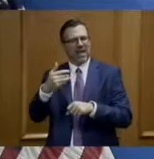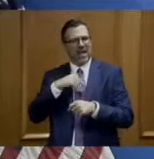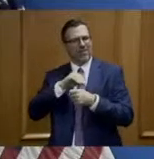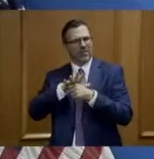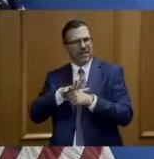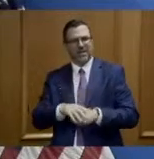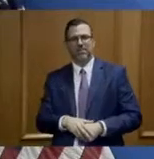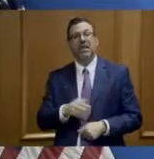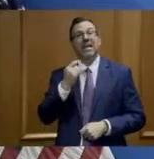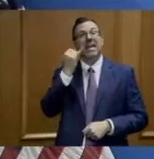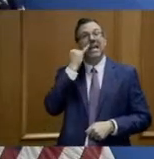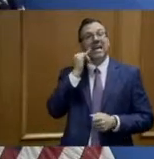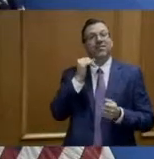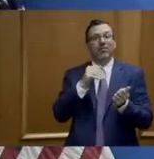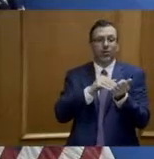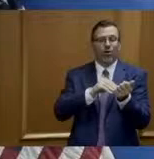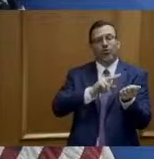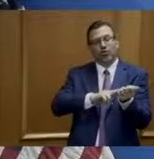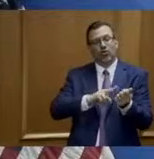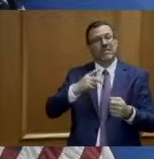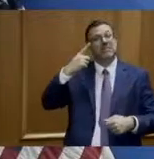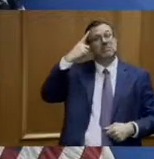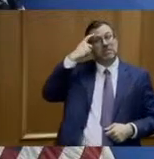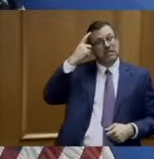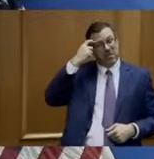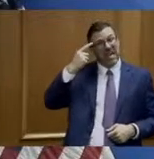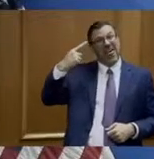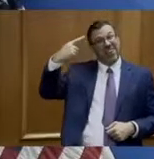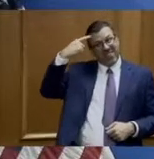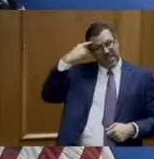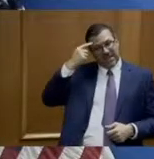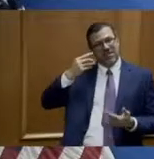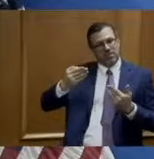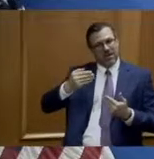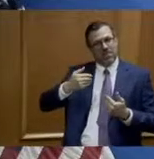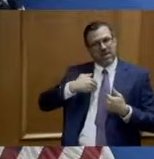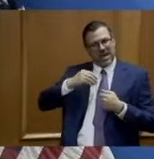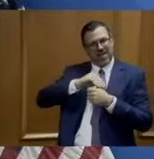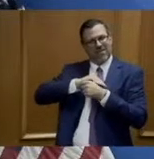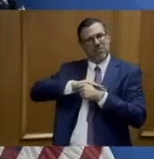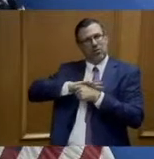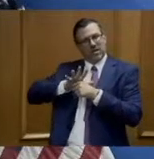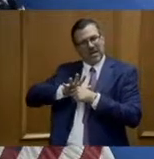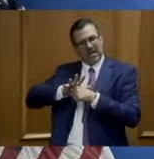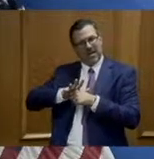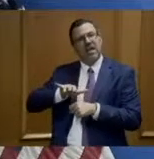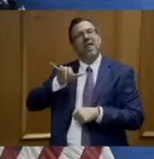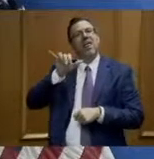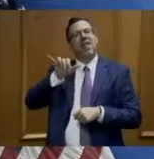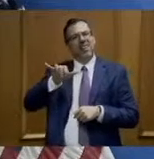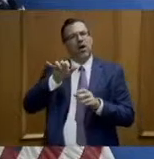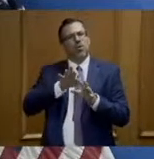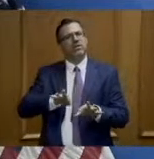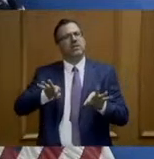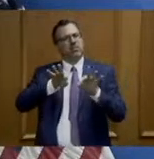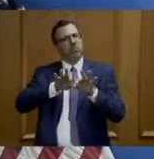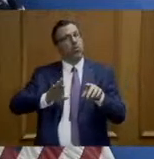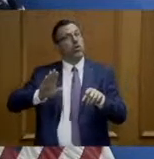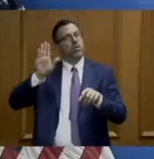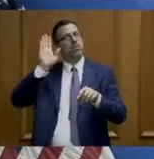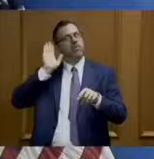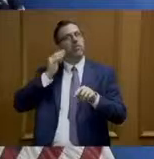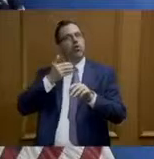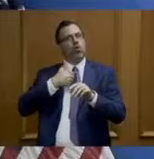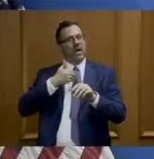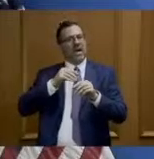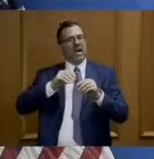or suspected cases were a lot more, that was a lot more important data point when we didn't have widespread testing. And now that we